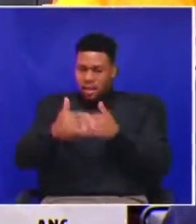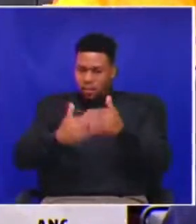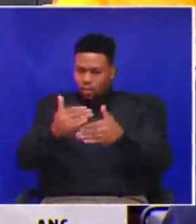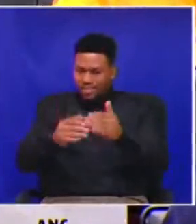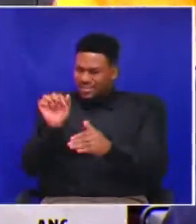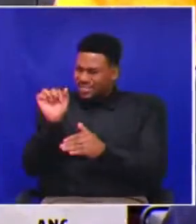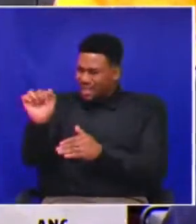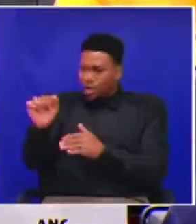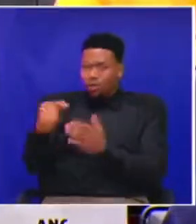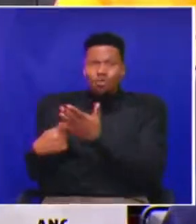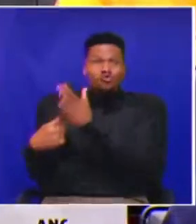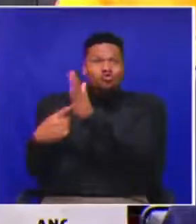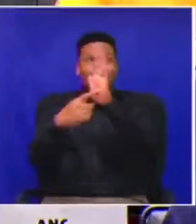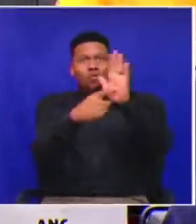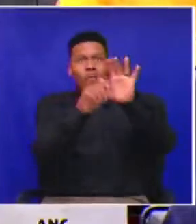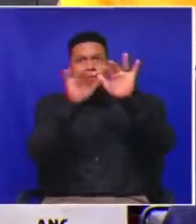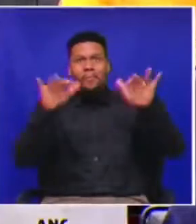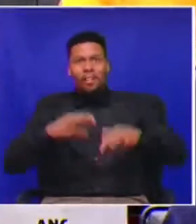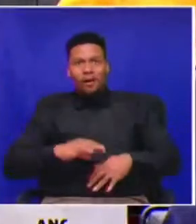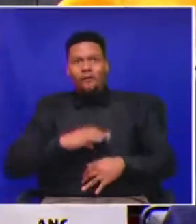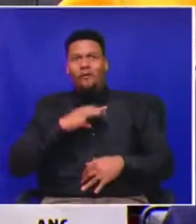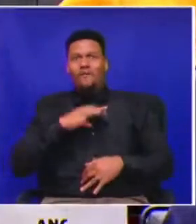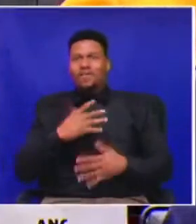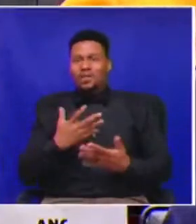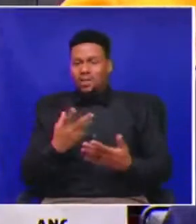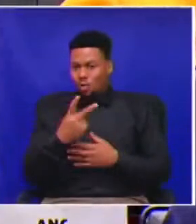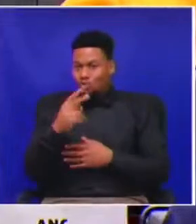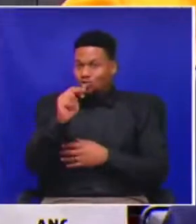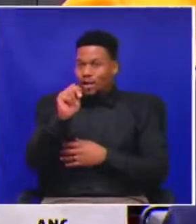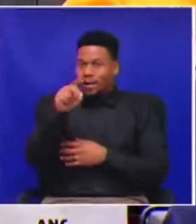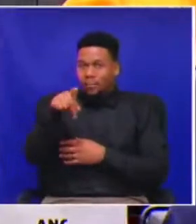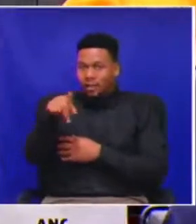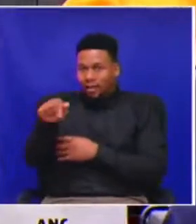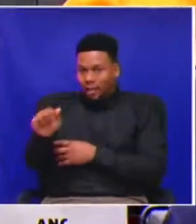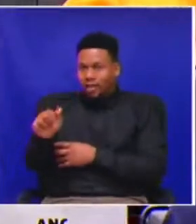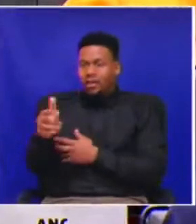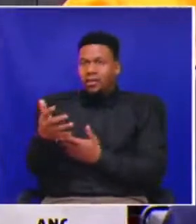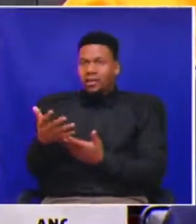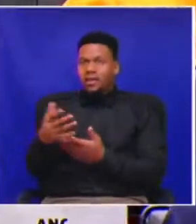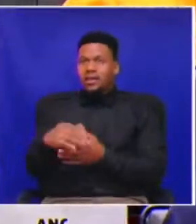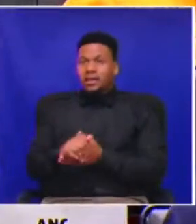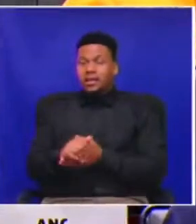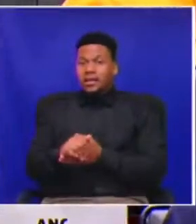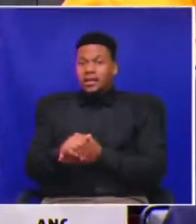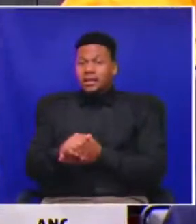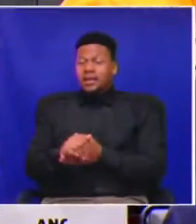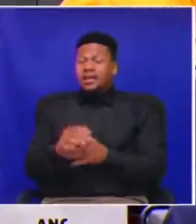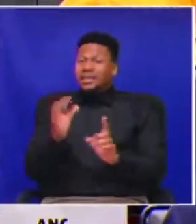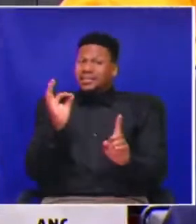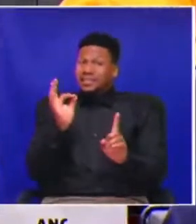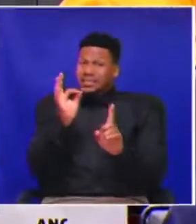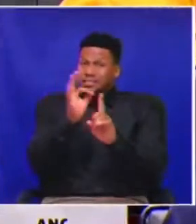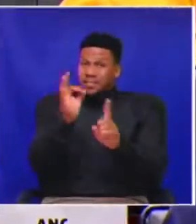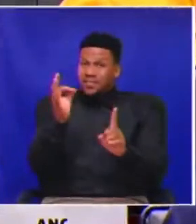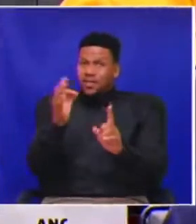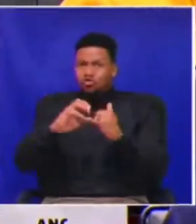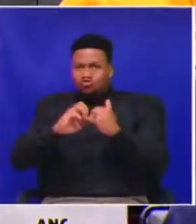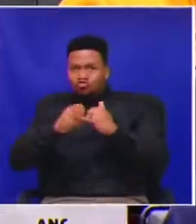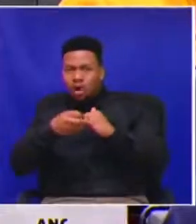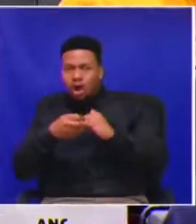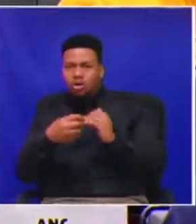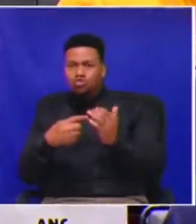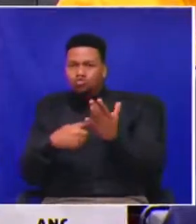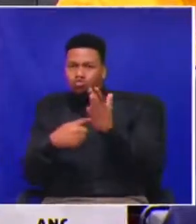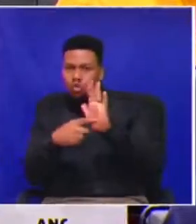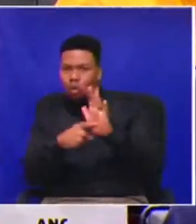the NPA and how lessons from the previous process will guide improvements in the forthcoming one, particularly in deepening accountability and